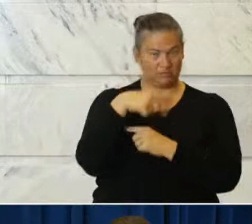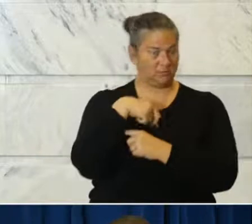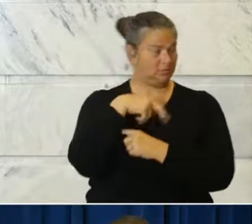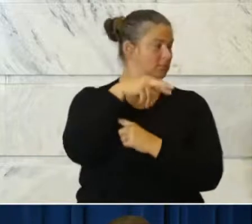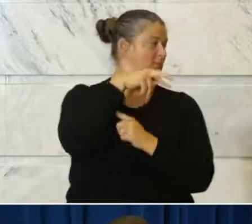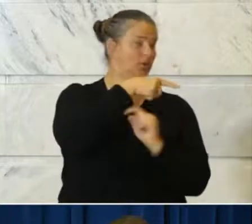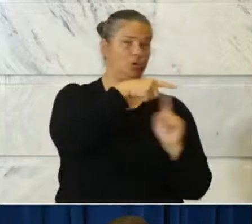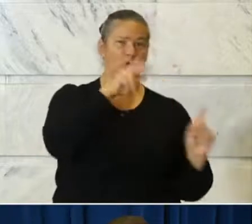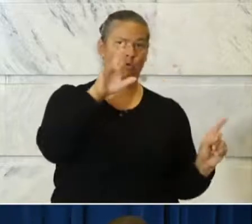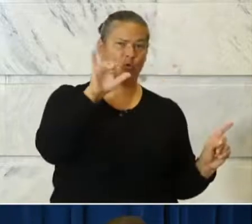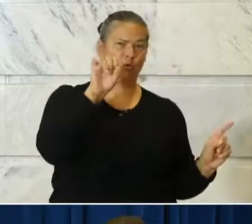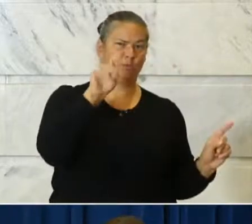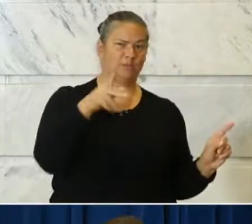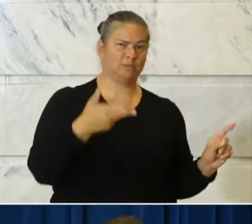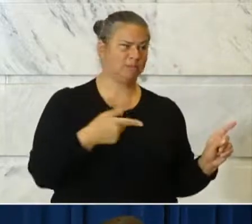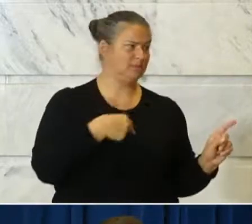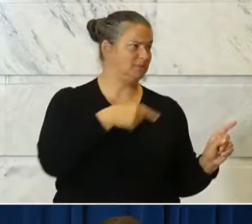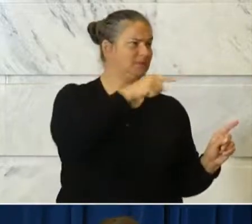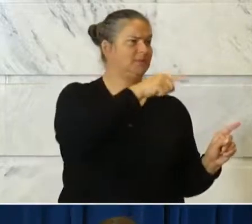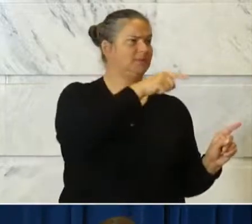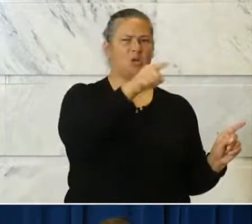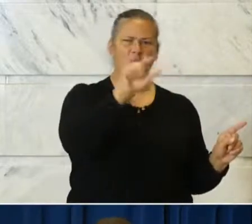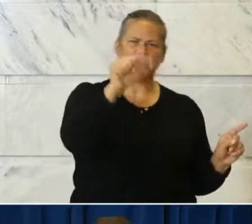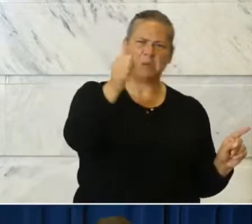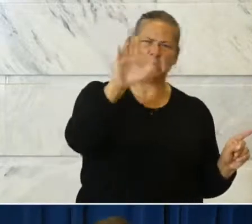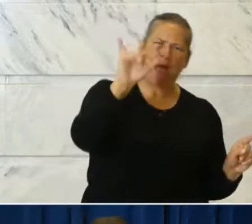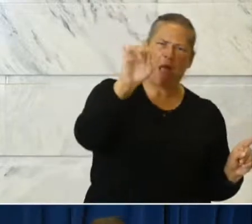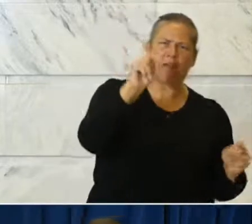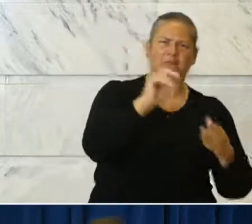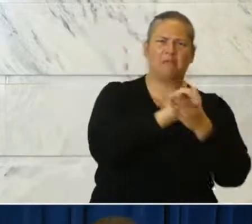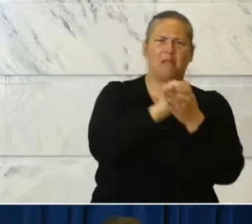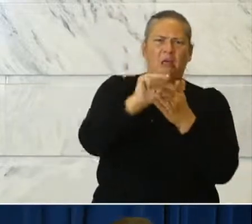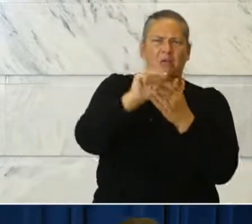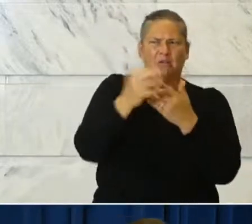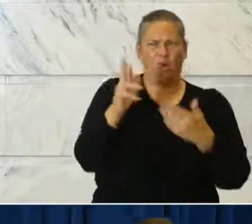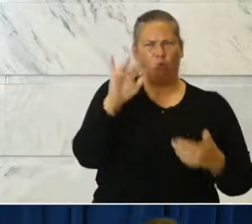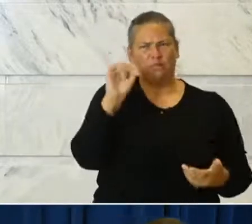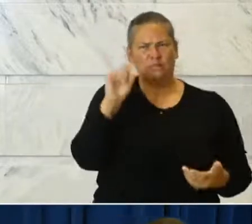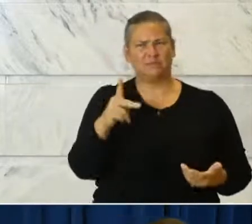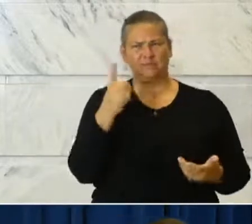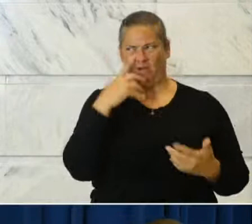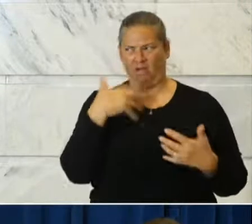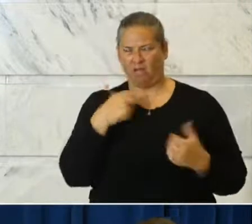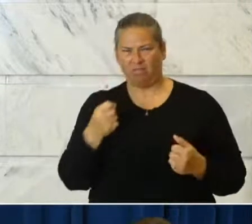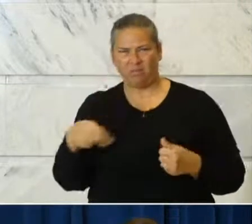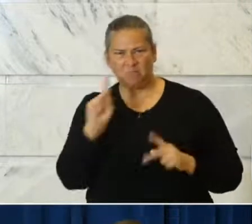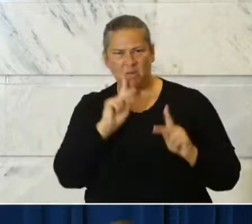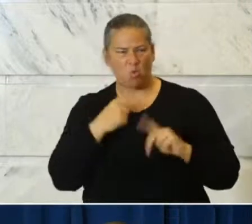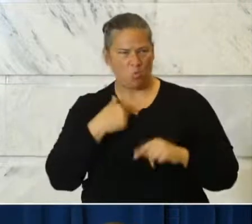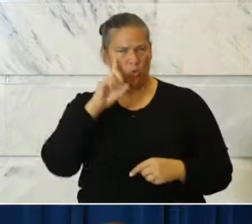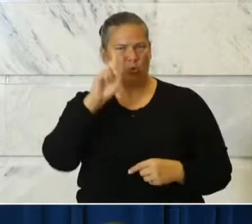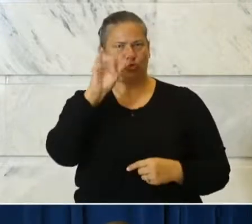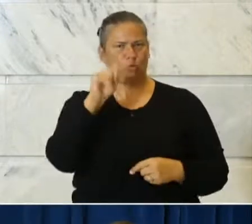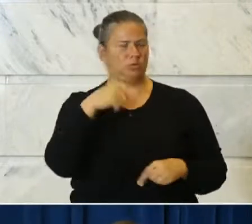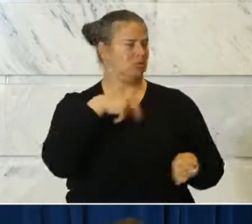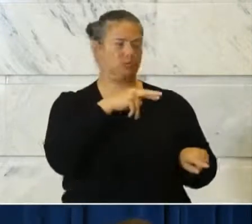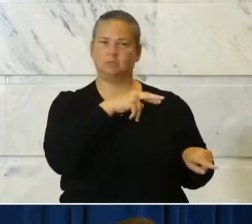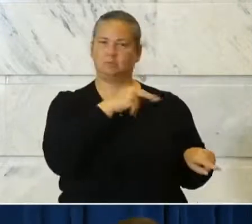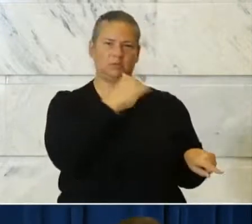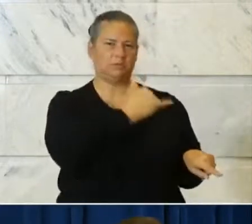billion is at stake along with the health of our people, and we're going to get it done. Last one.